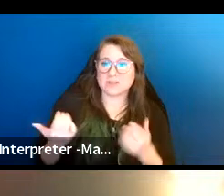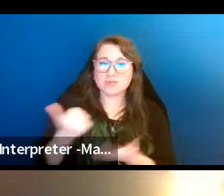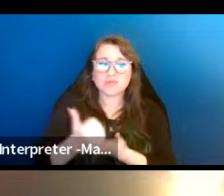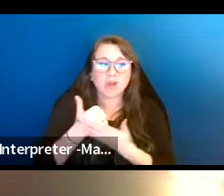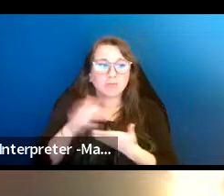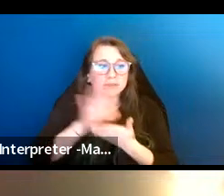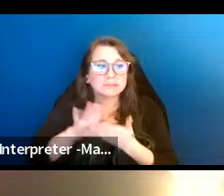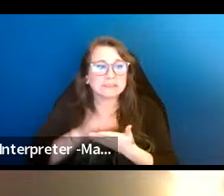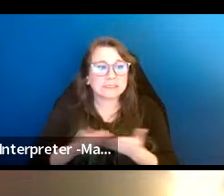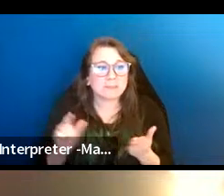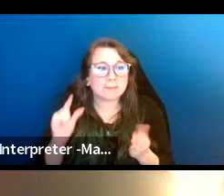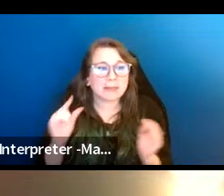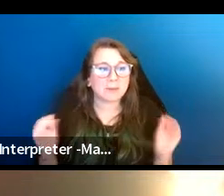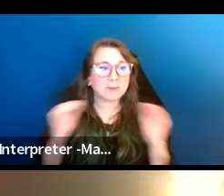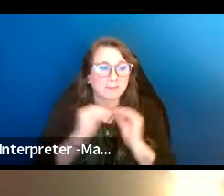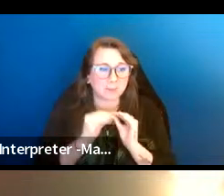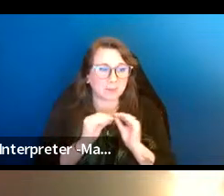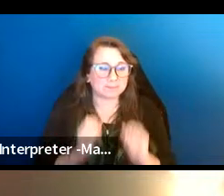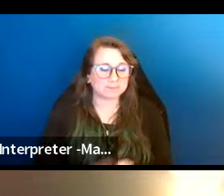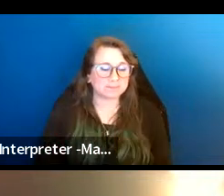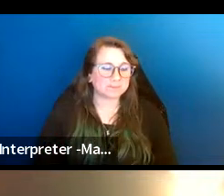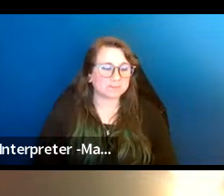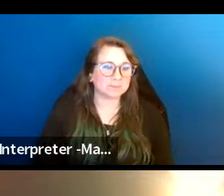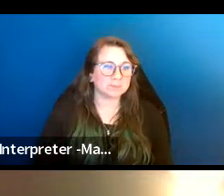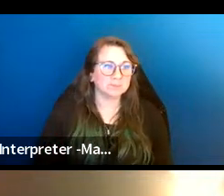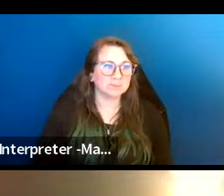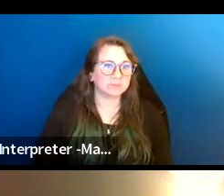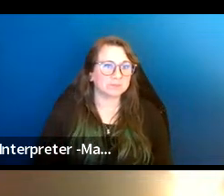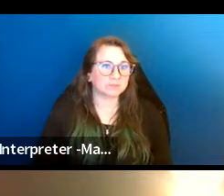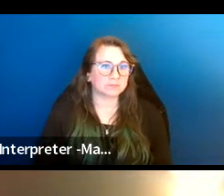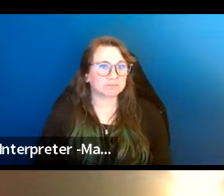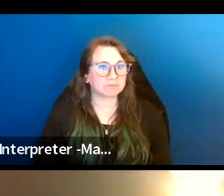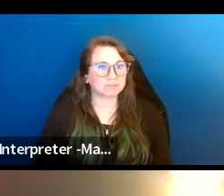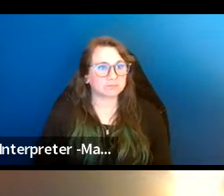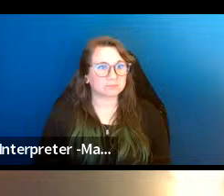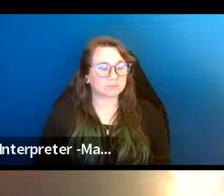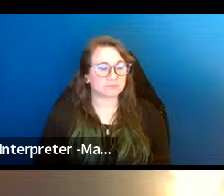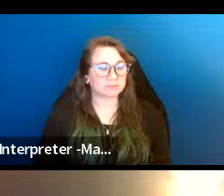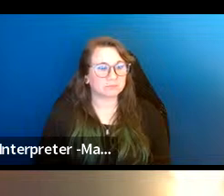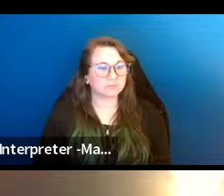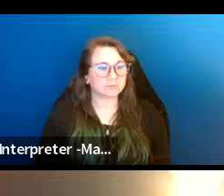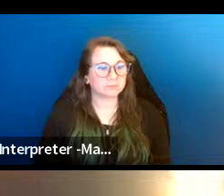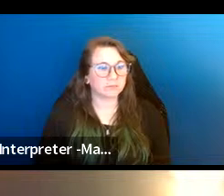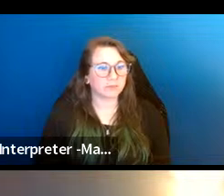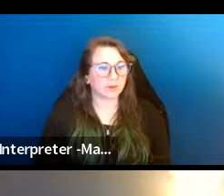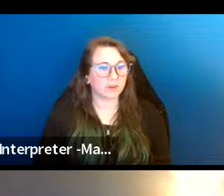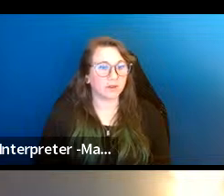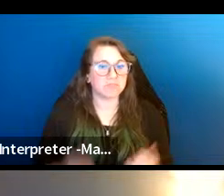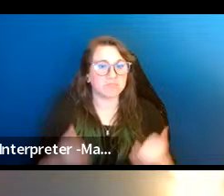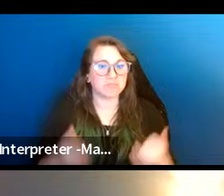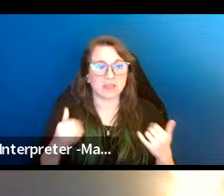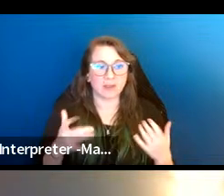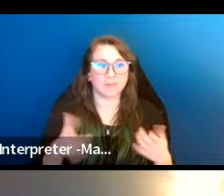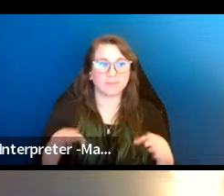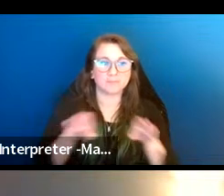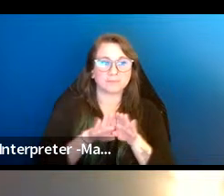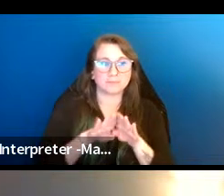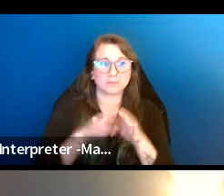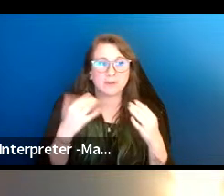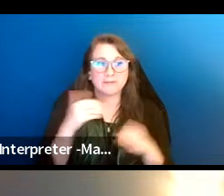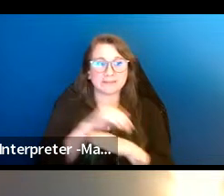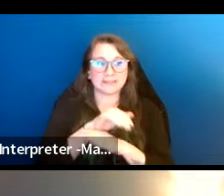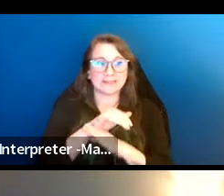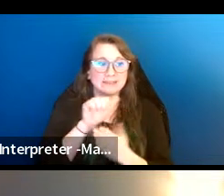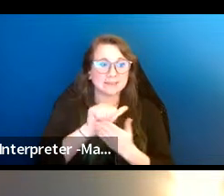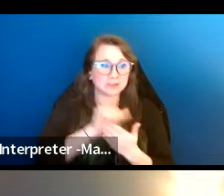streets just a bit more. Okay. With that being said, we are at the conclusion of tonight's agenda. We